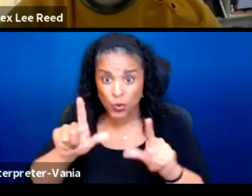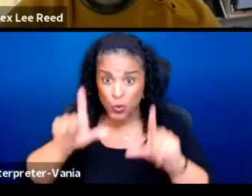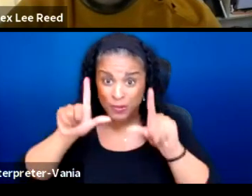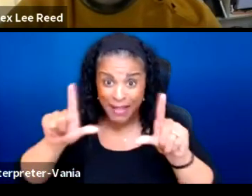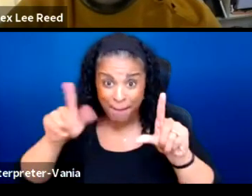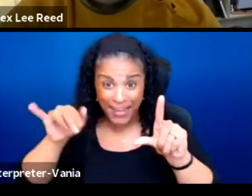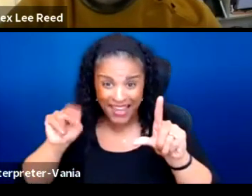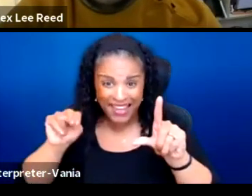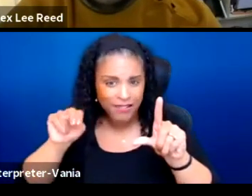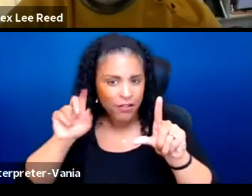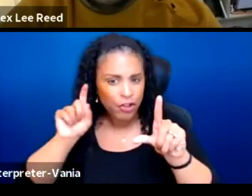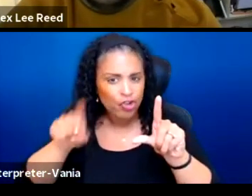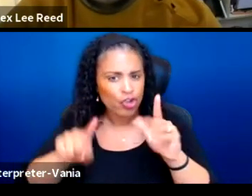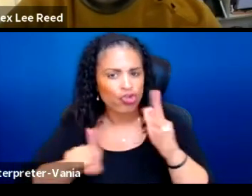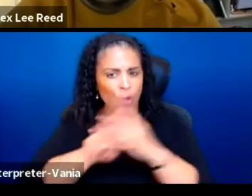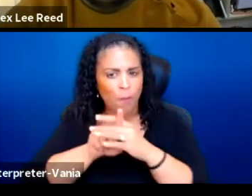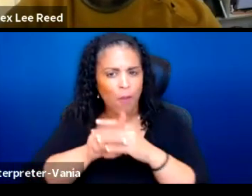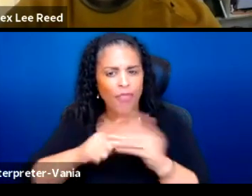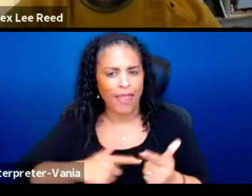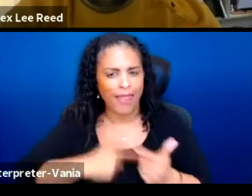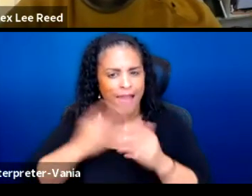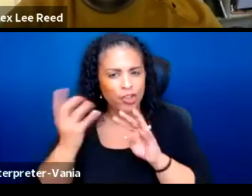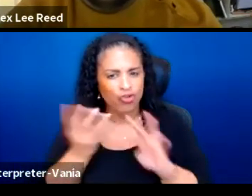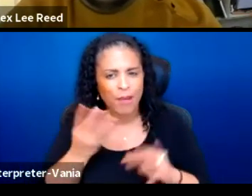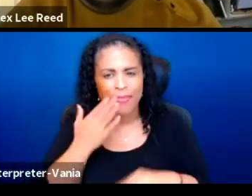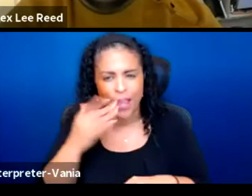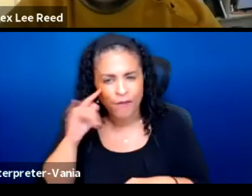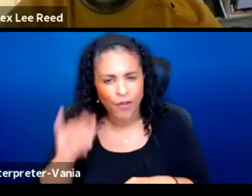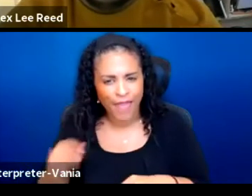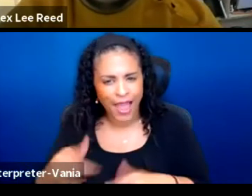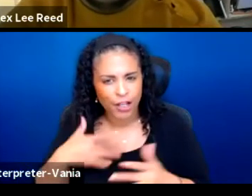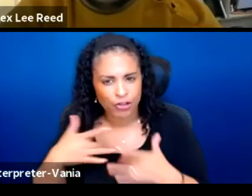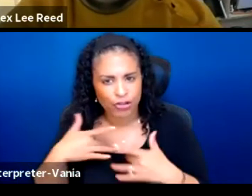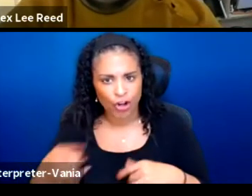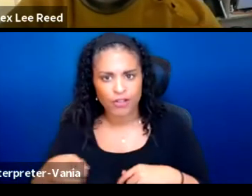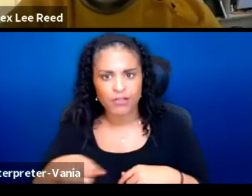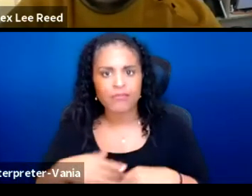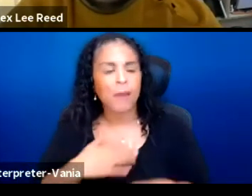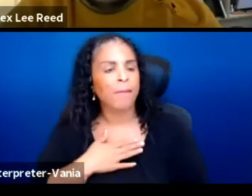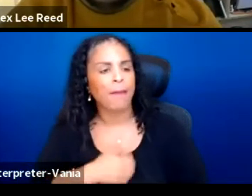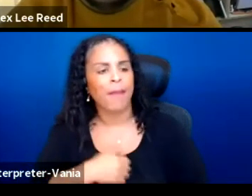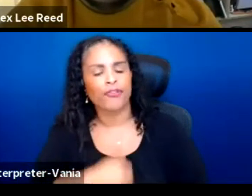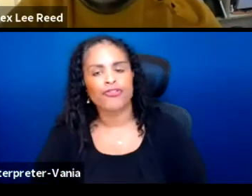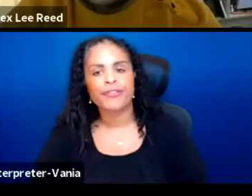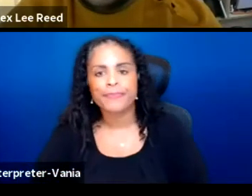that, but they should be showing up on the live stream. But thank you for that concern. My apologies.